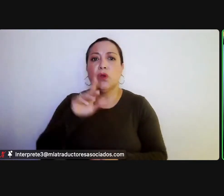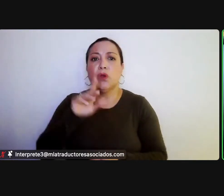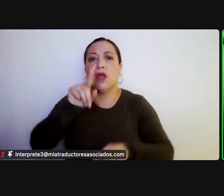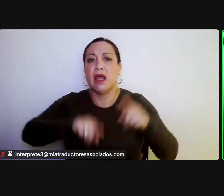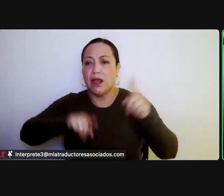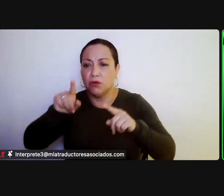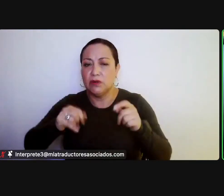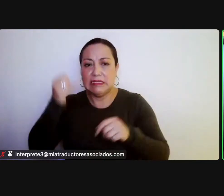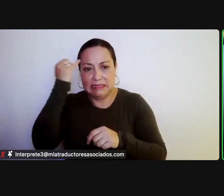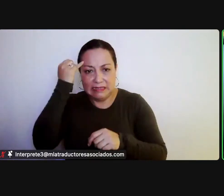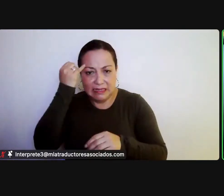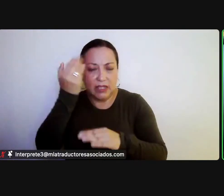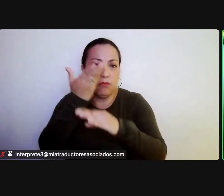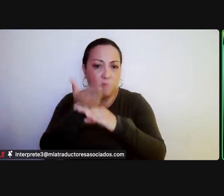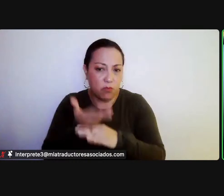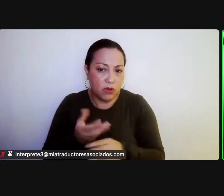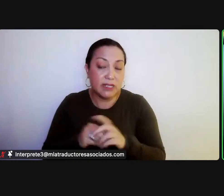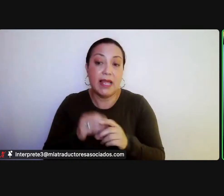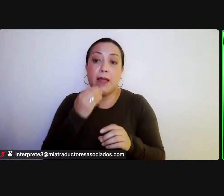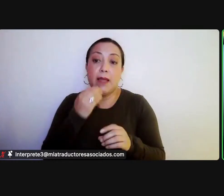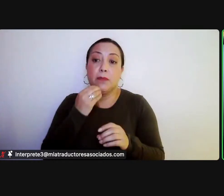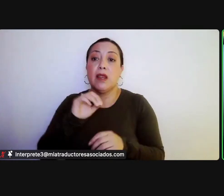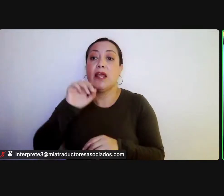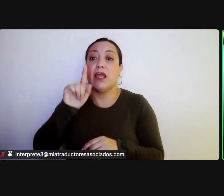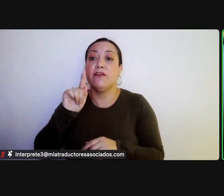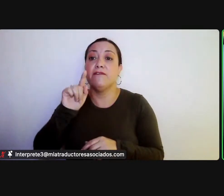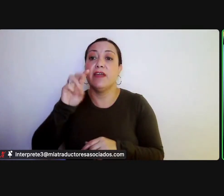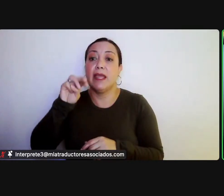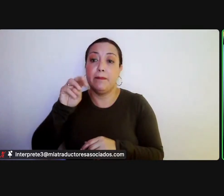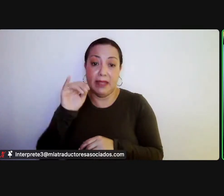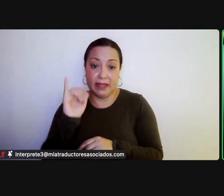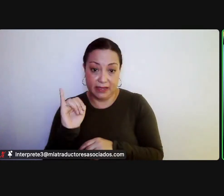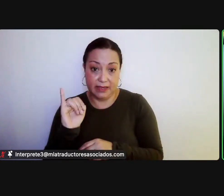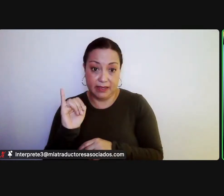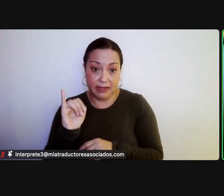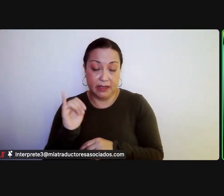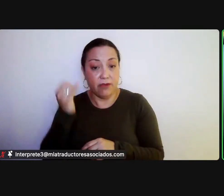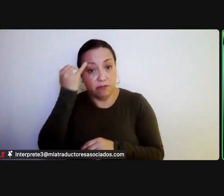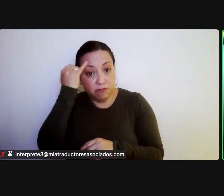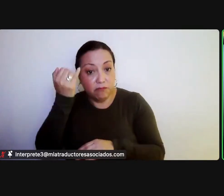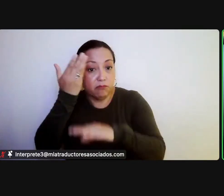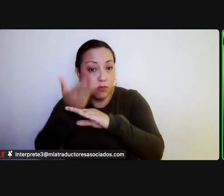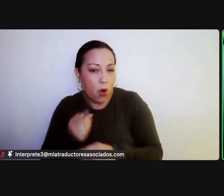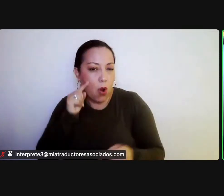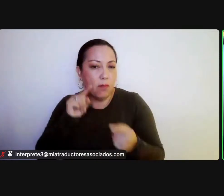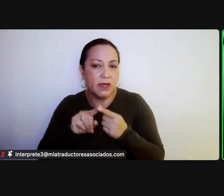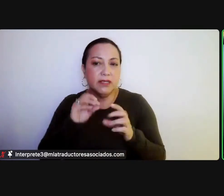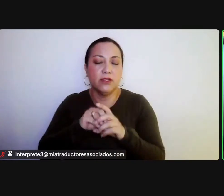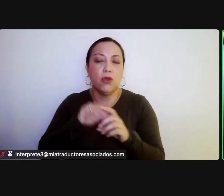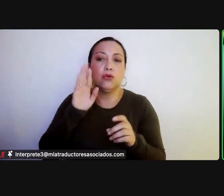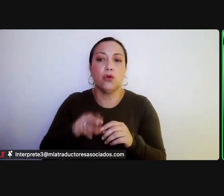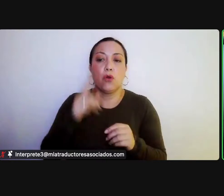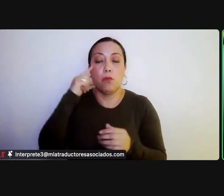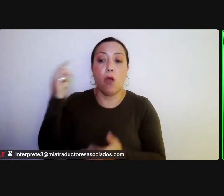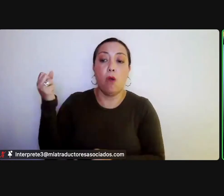Unfortunately, some of the initiatives, such as the monetary funds last year in order